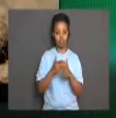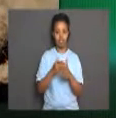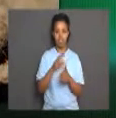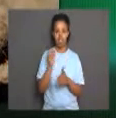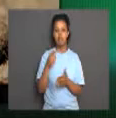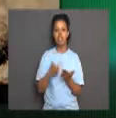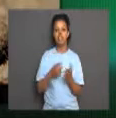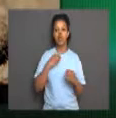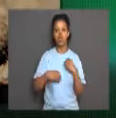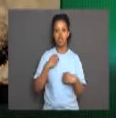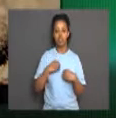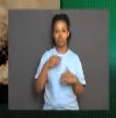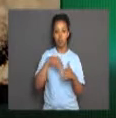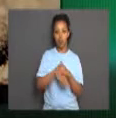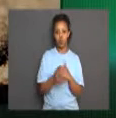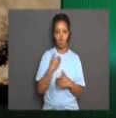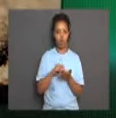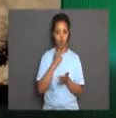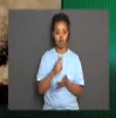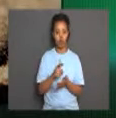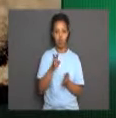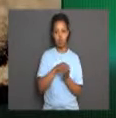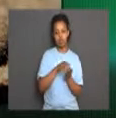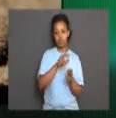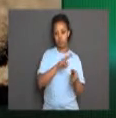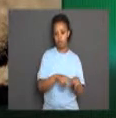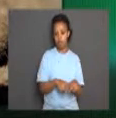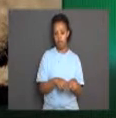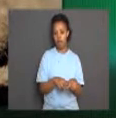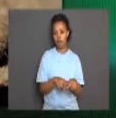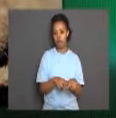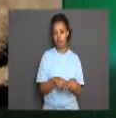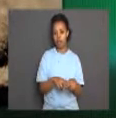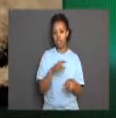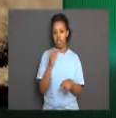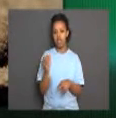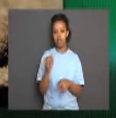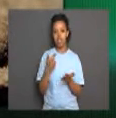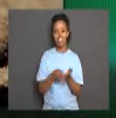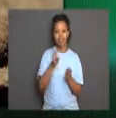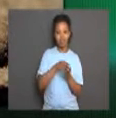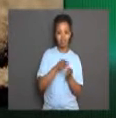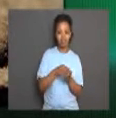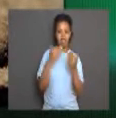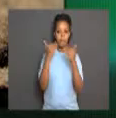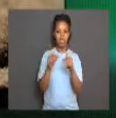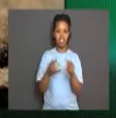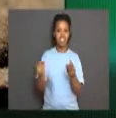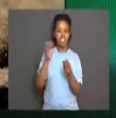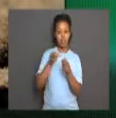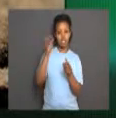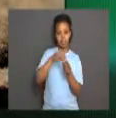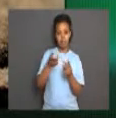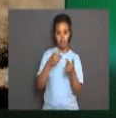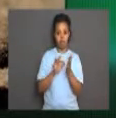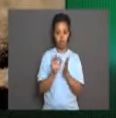an organism inside the sediment. When the amount of sediment increases around